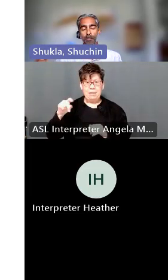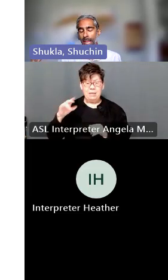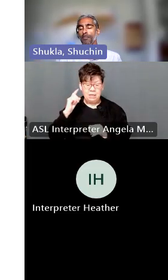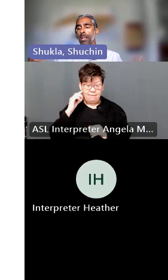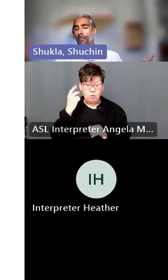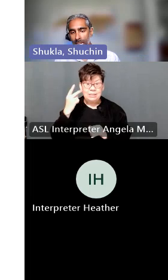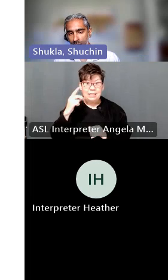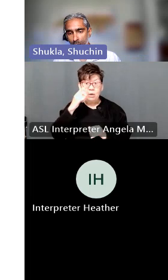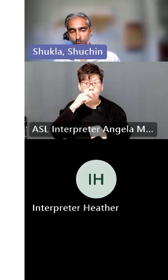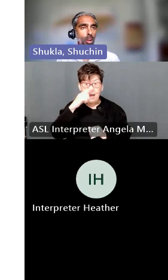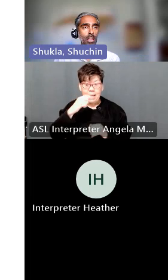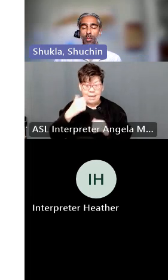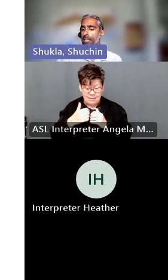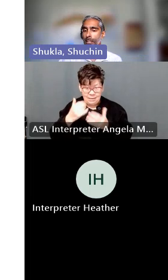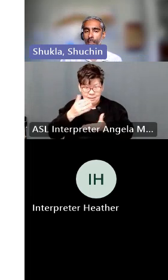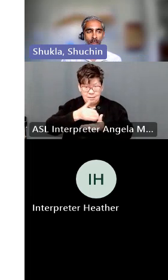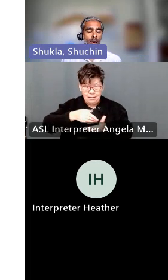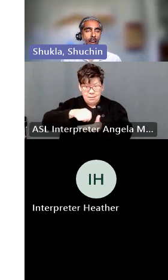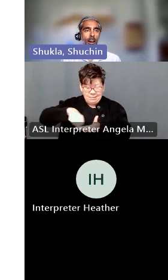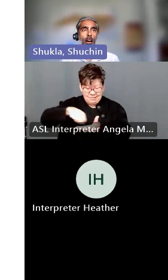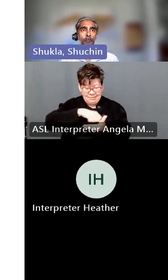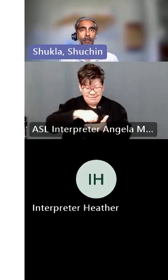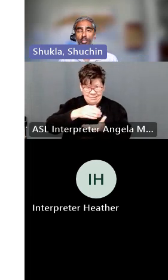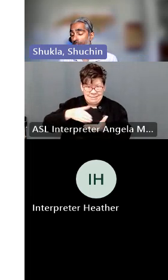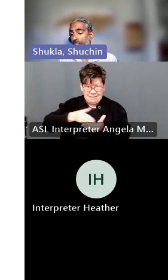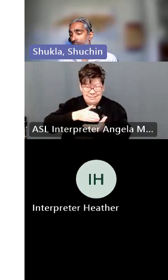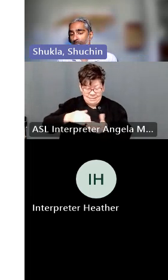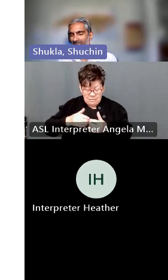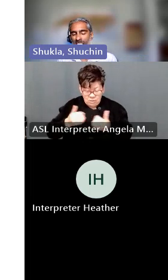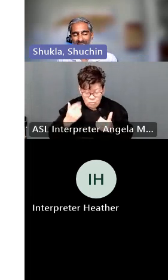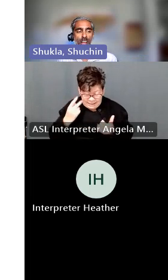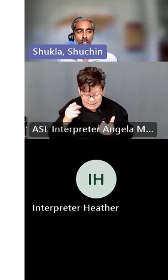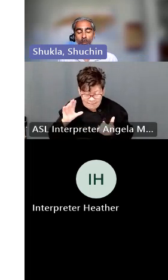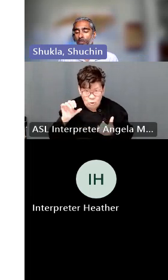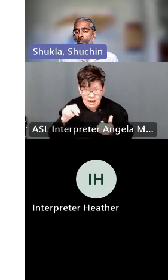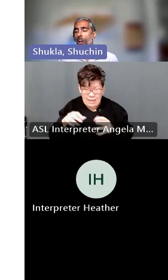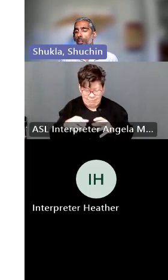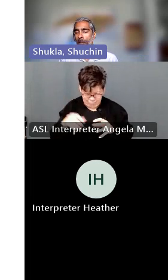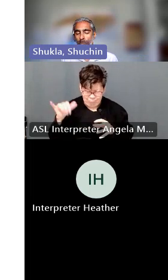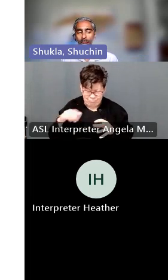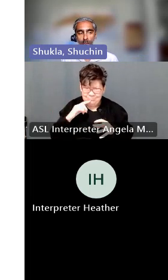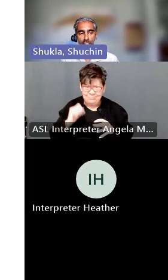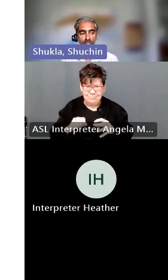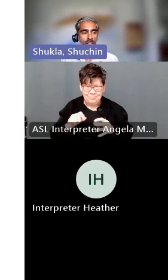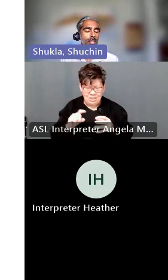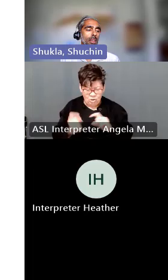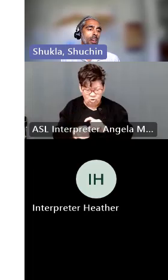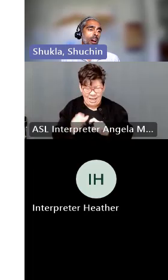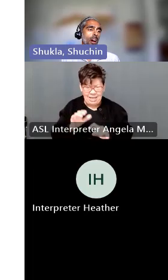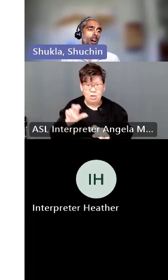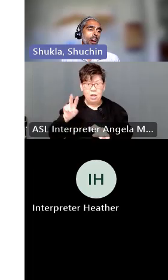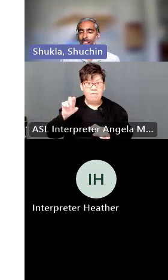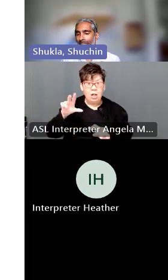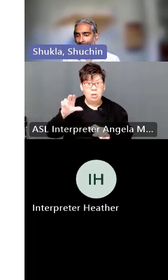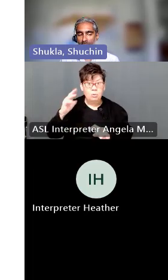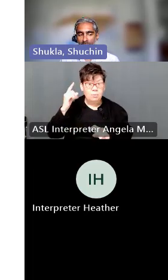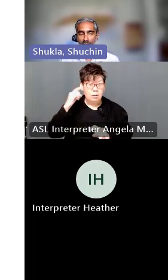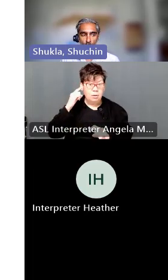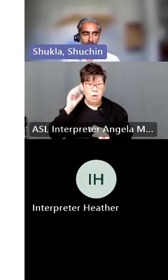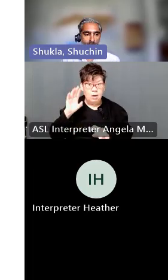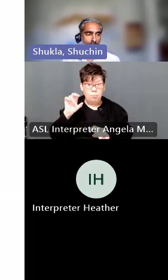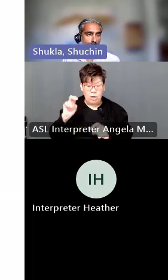that was made to become addicted to a drug, you would see it in changes in like actual volume of brain regions